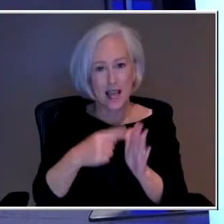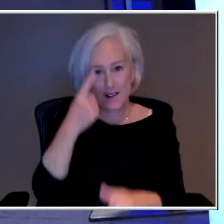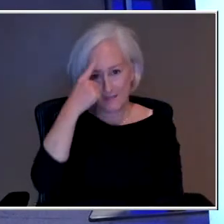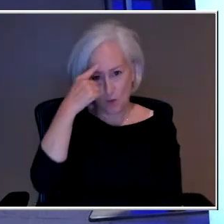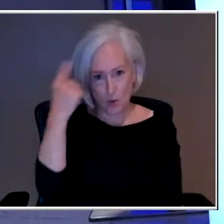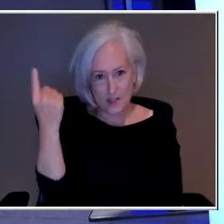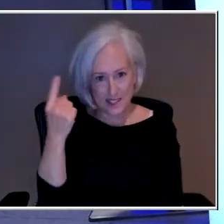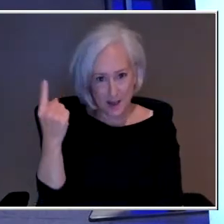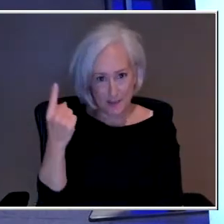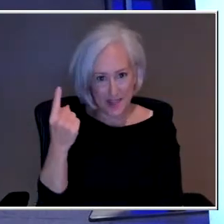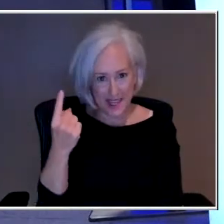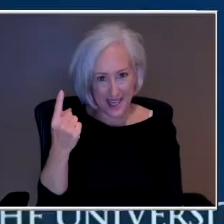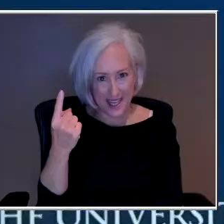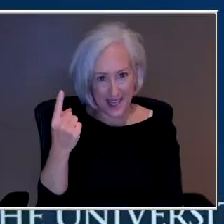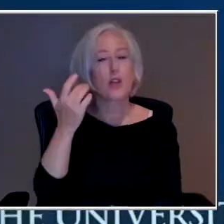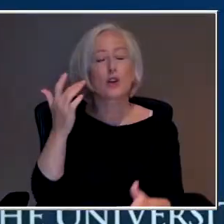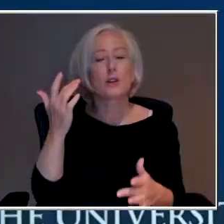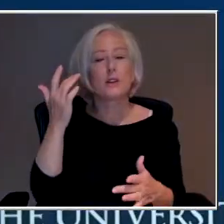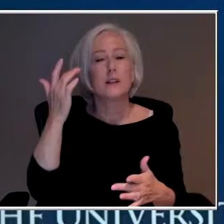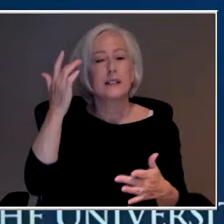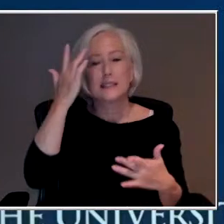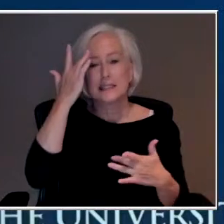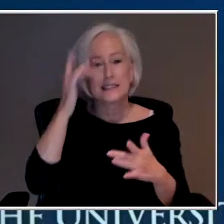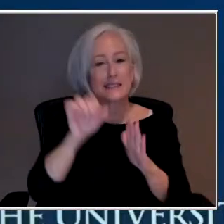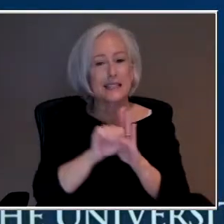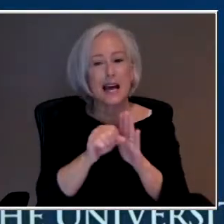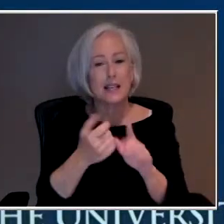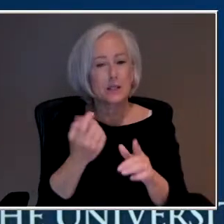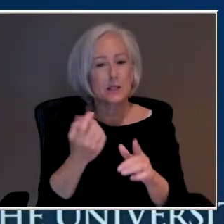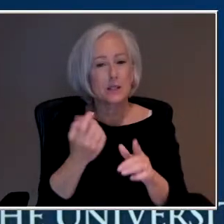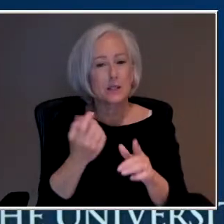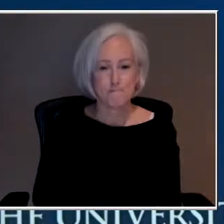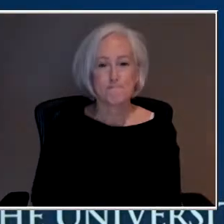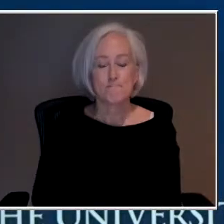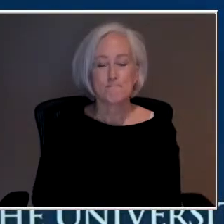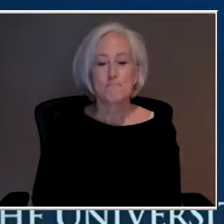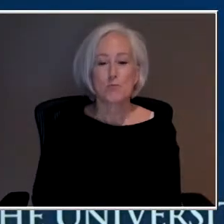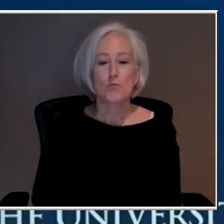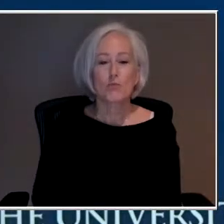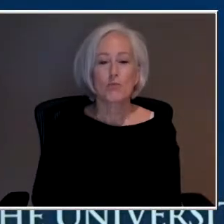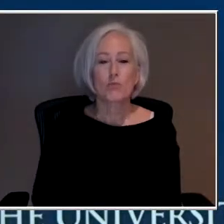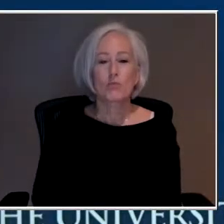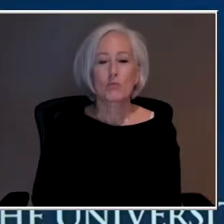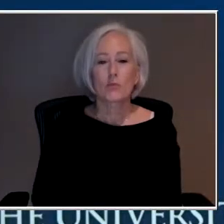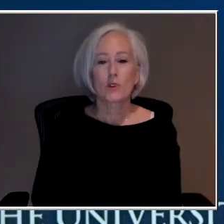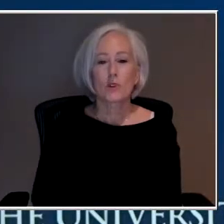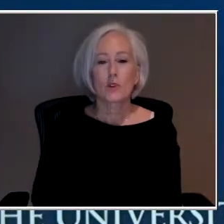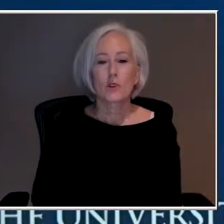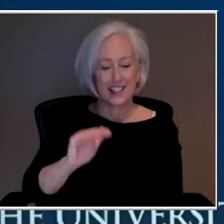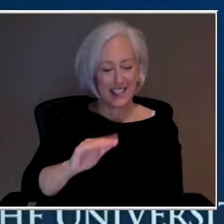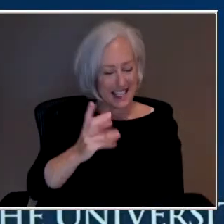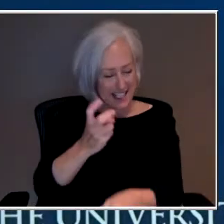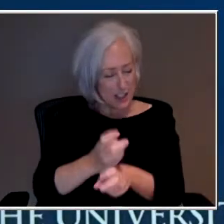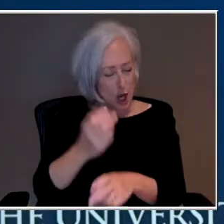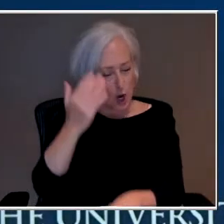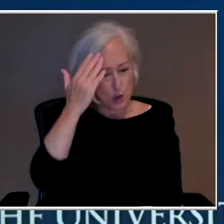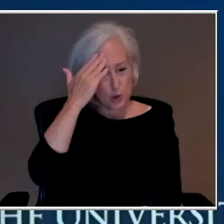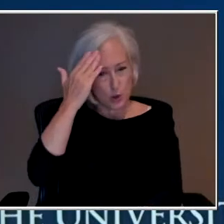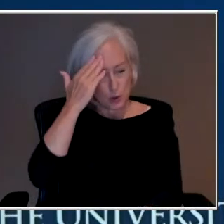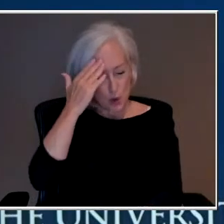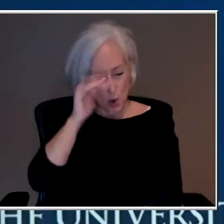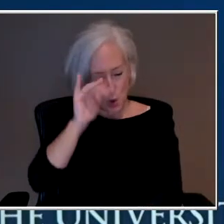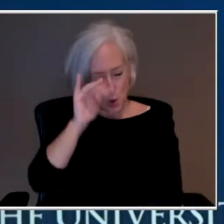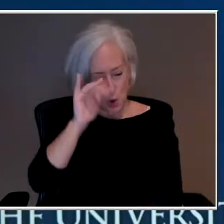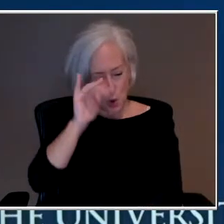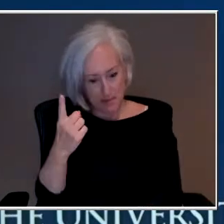other signs? Yes, so we get a lot of eye rubbing in our clinic, and in those little kids, it can be hard to tell. Is that something pathologic versus are